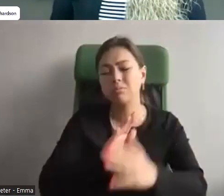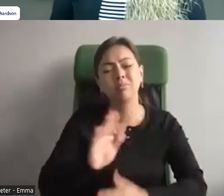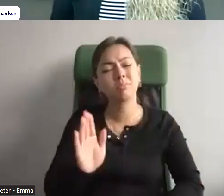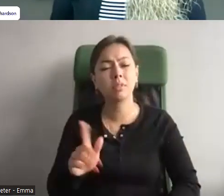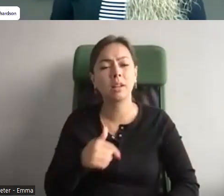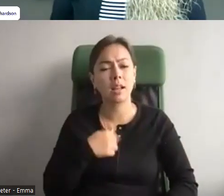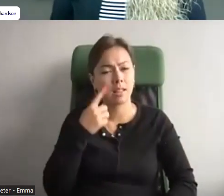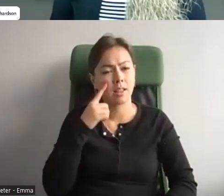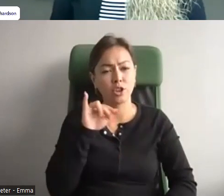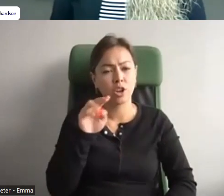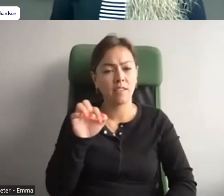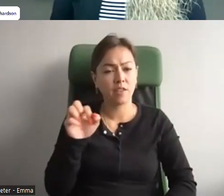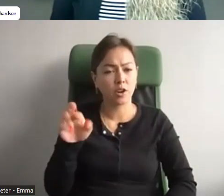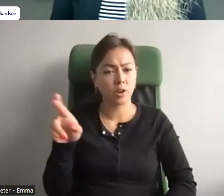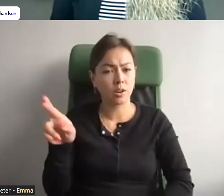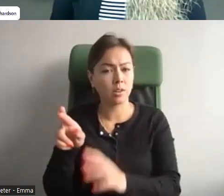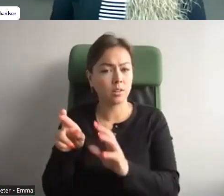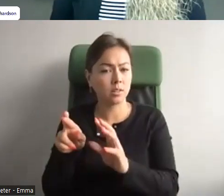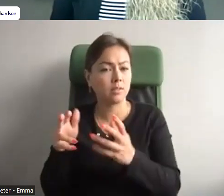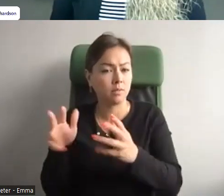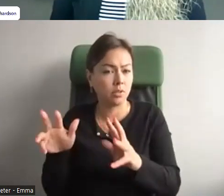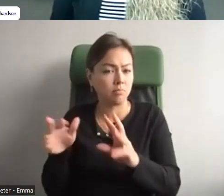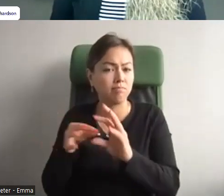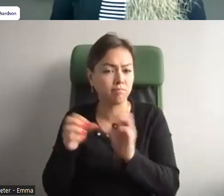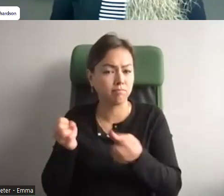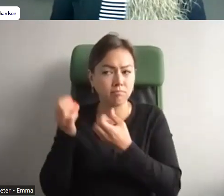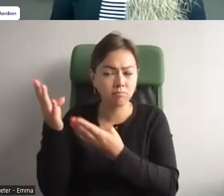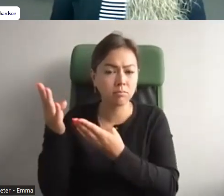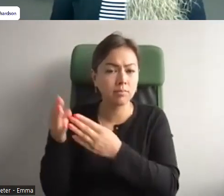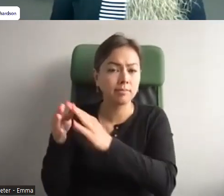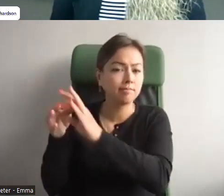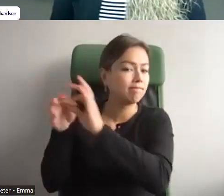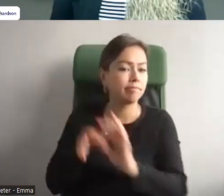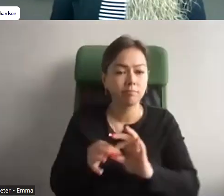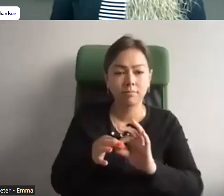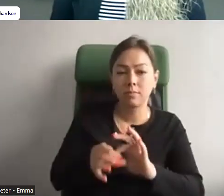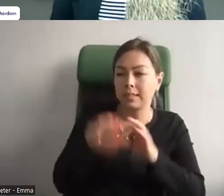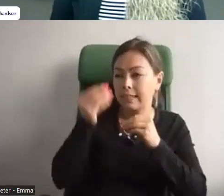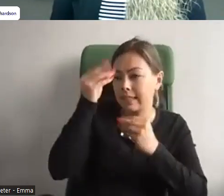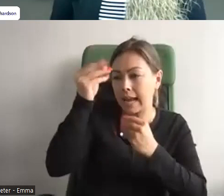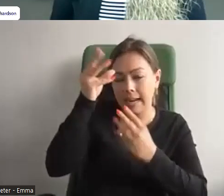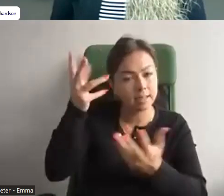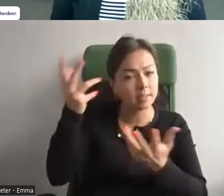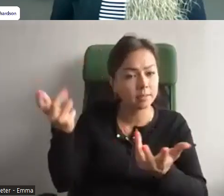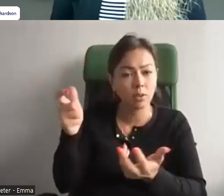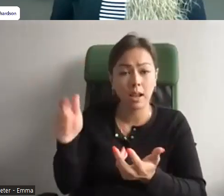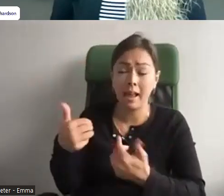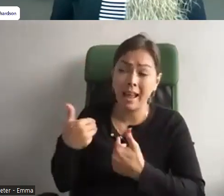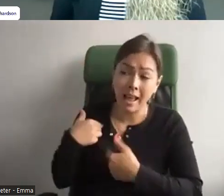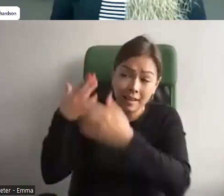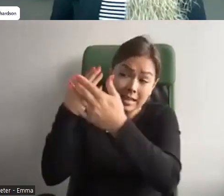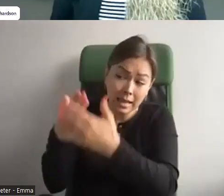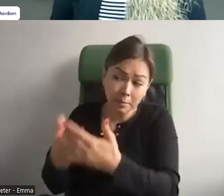suggested this and Yasmin too, about defaulting to data and learning to bridge. We have some concrete examples in the